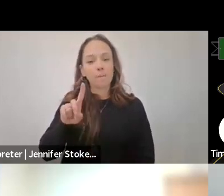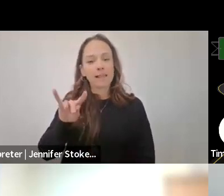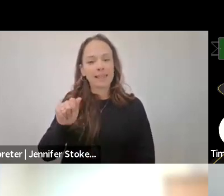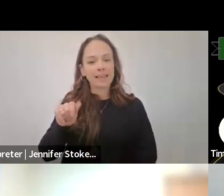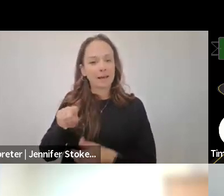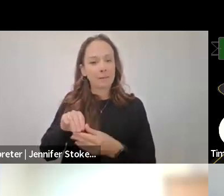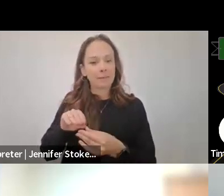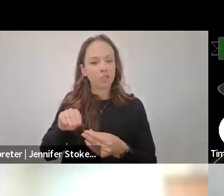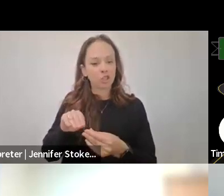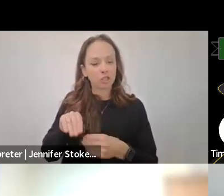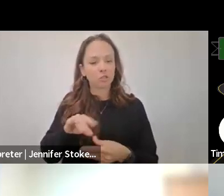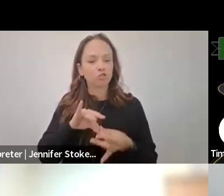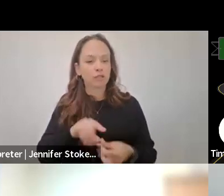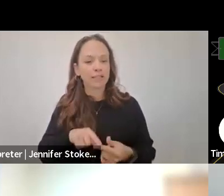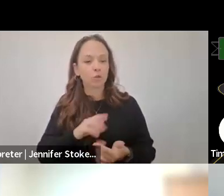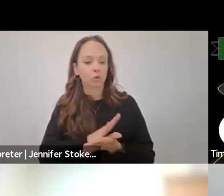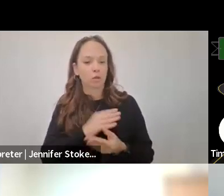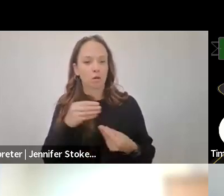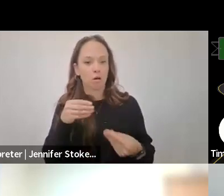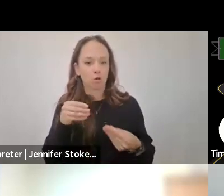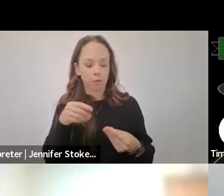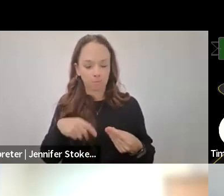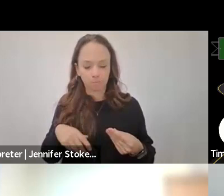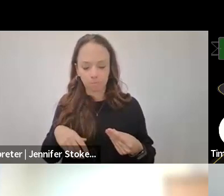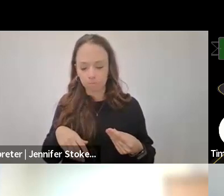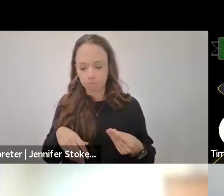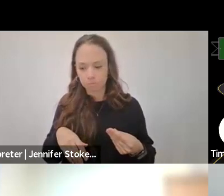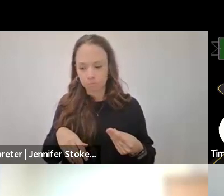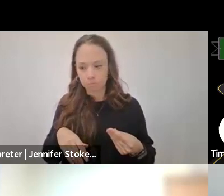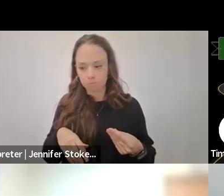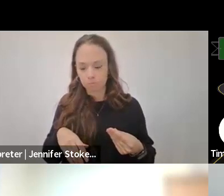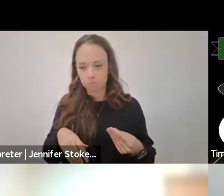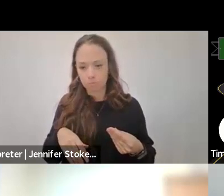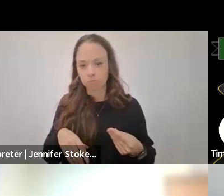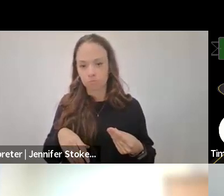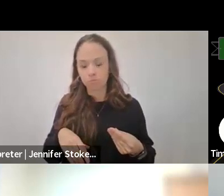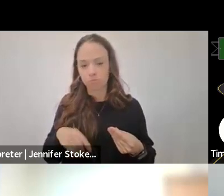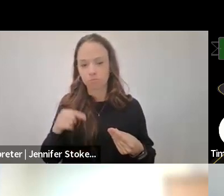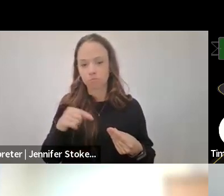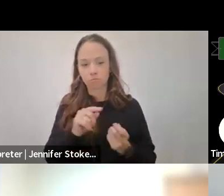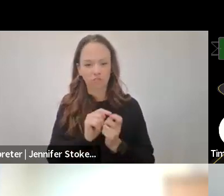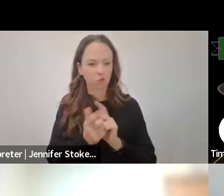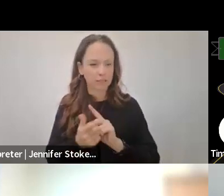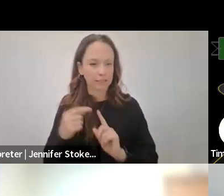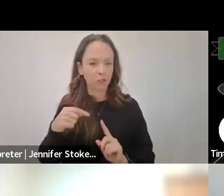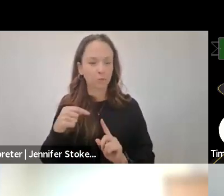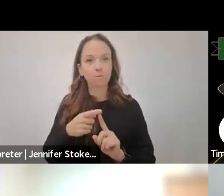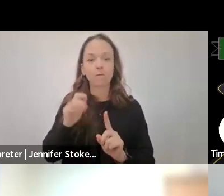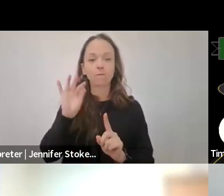well with regard to document translation. A couple of things. One is from the federal